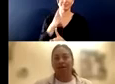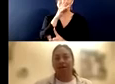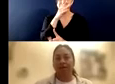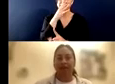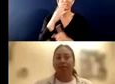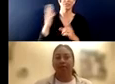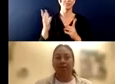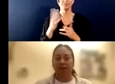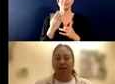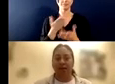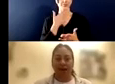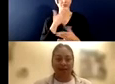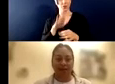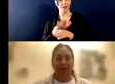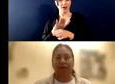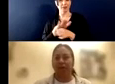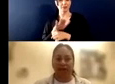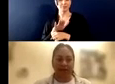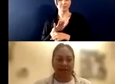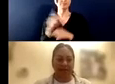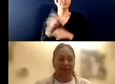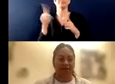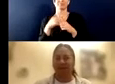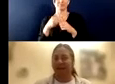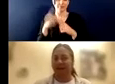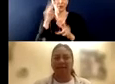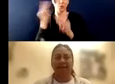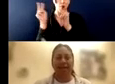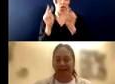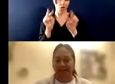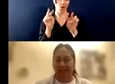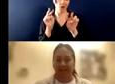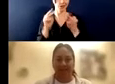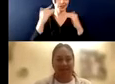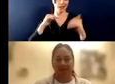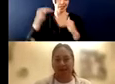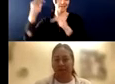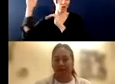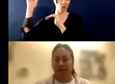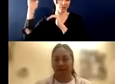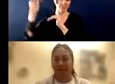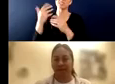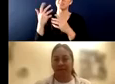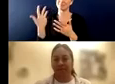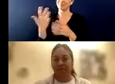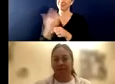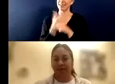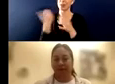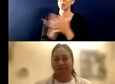to, then we would look at their hearing levels and get an updated hearing test to